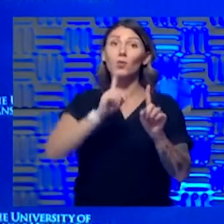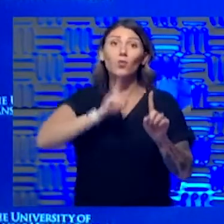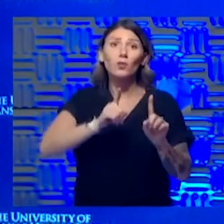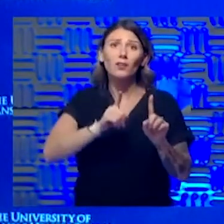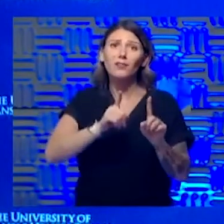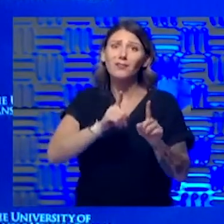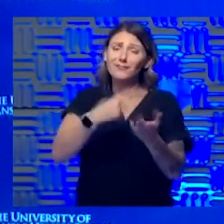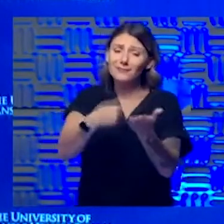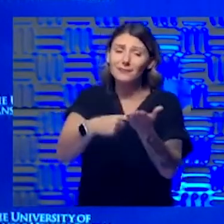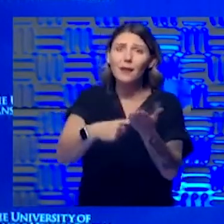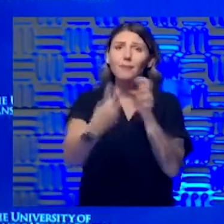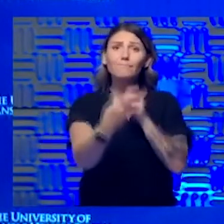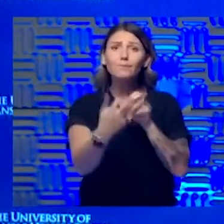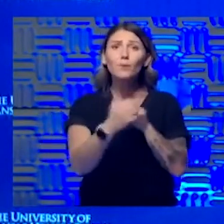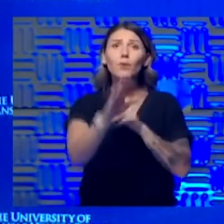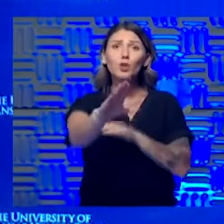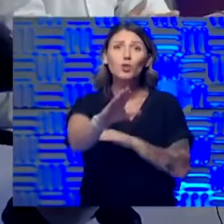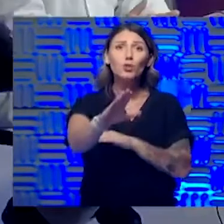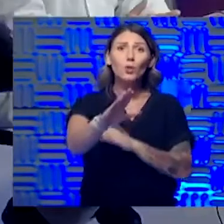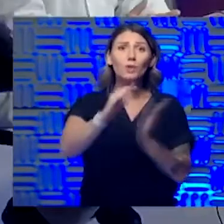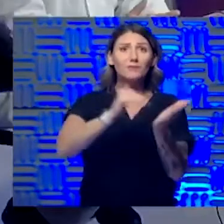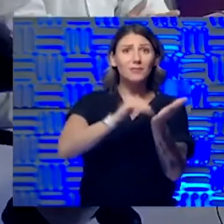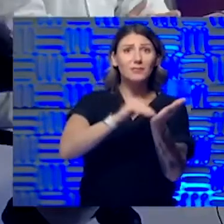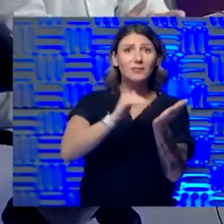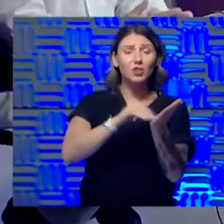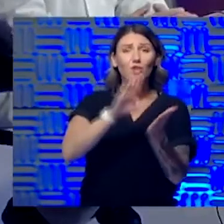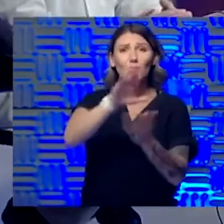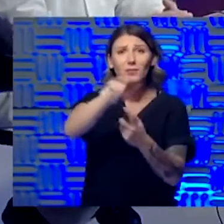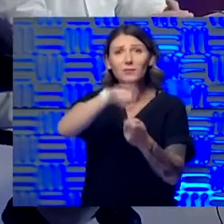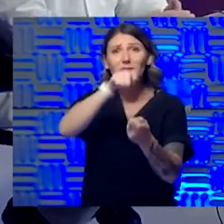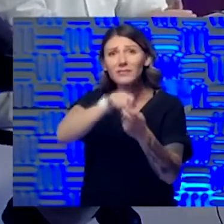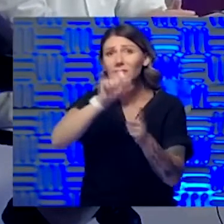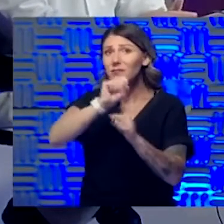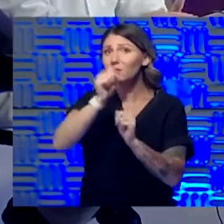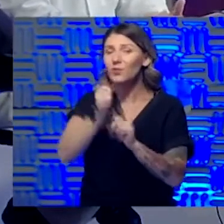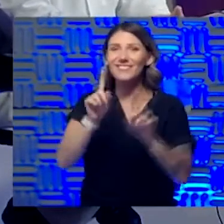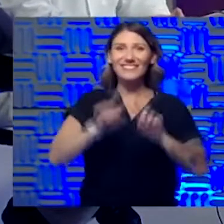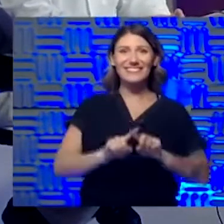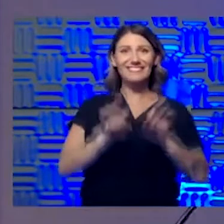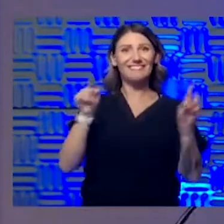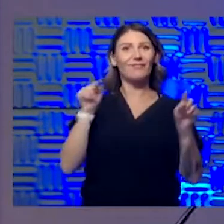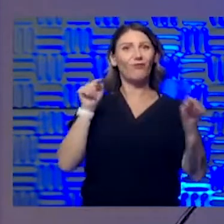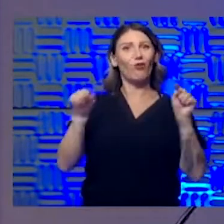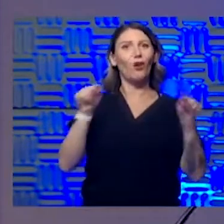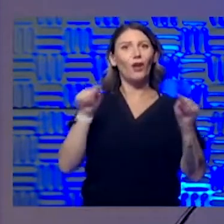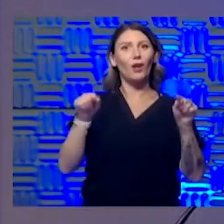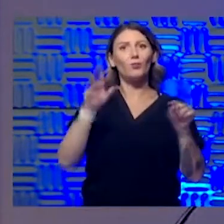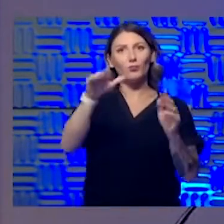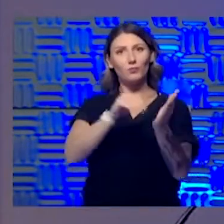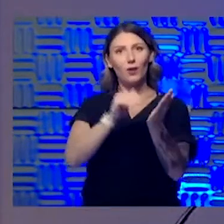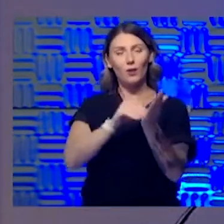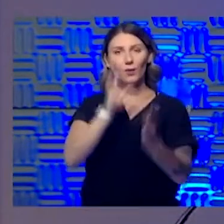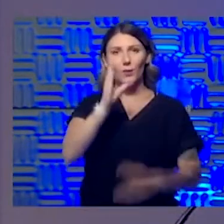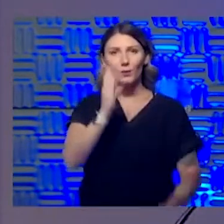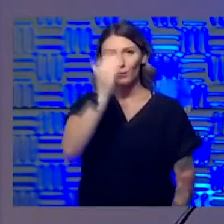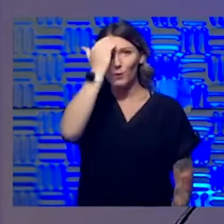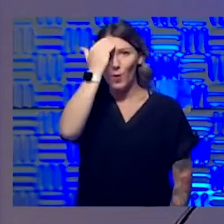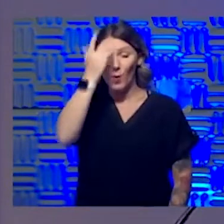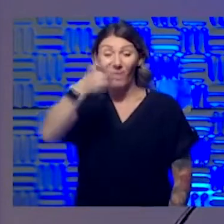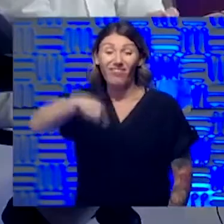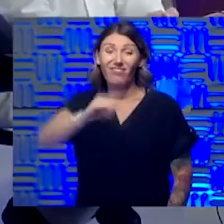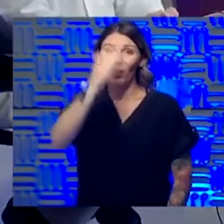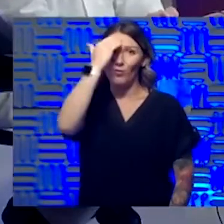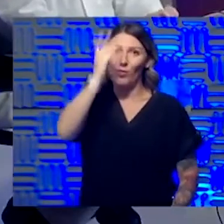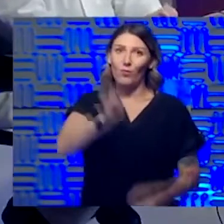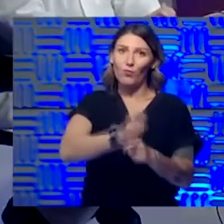knows you best about those kind of things. Yeah, your particular circumstances. Yeah, there are different ones. That's going to give the answer to that question. Yeah, I